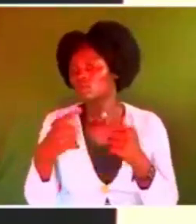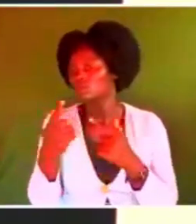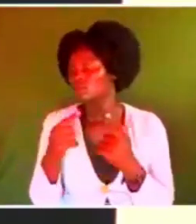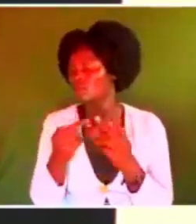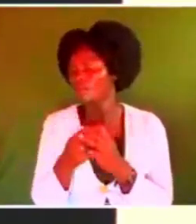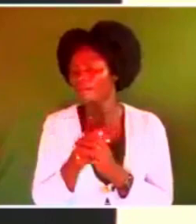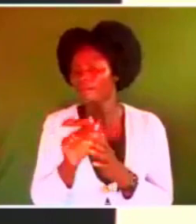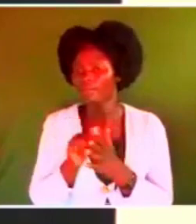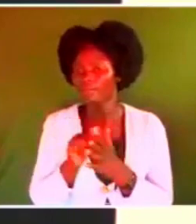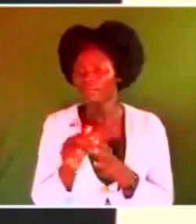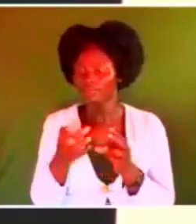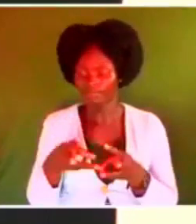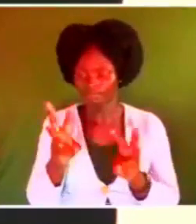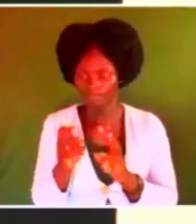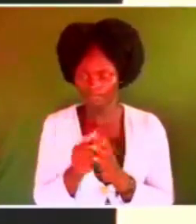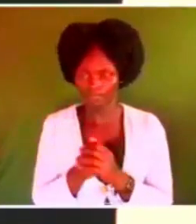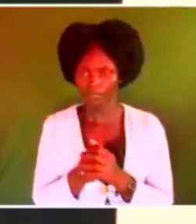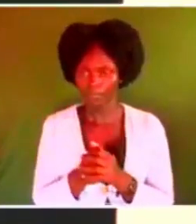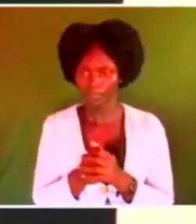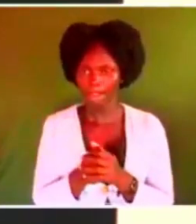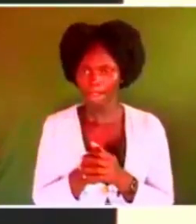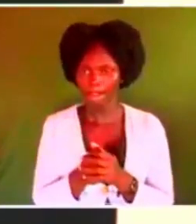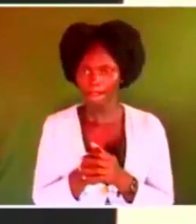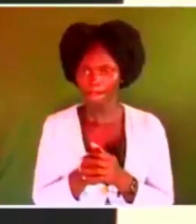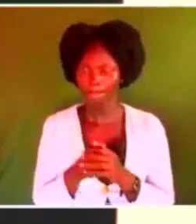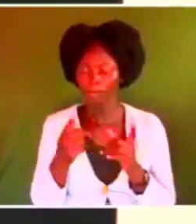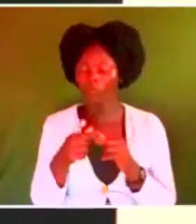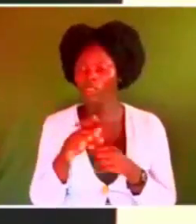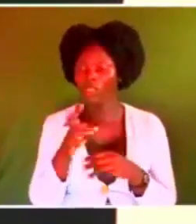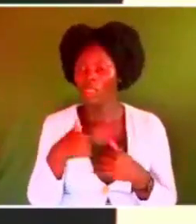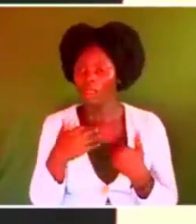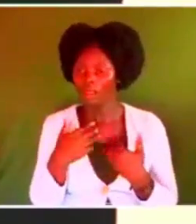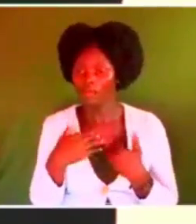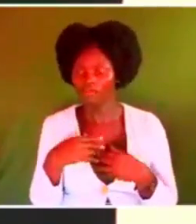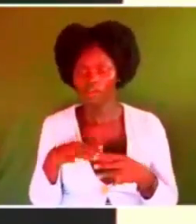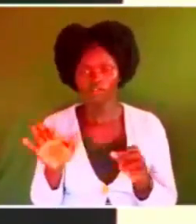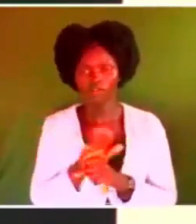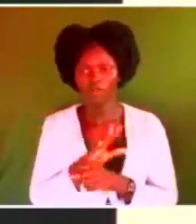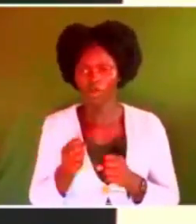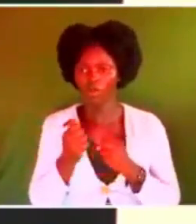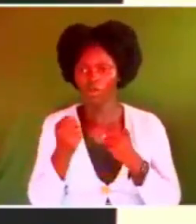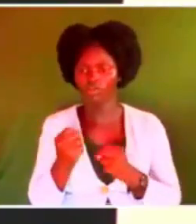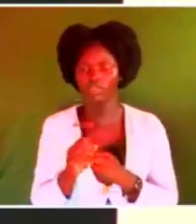full confidence in your administration. We have the full confidence that you will guide this